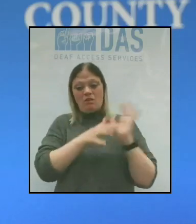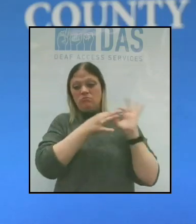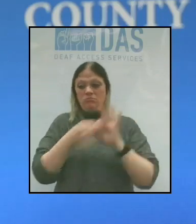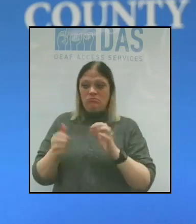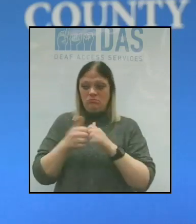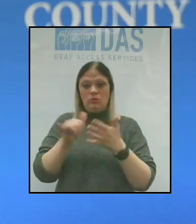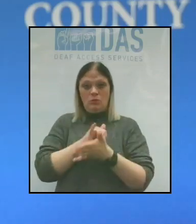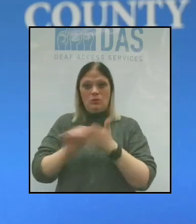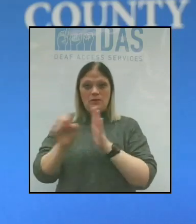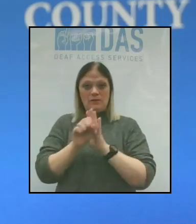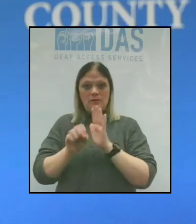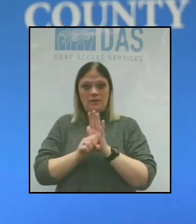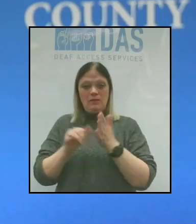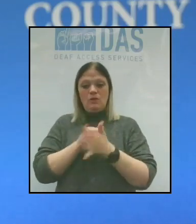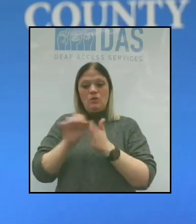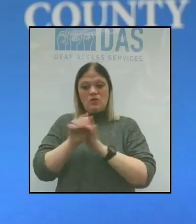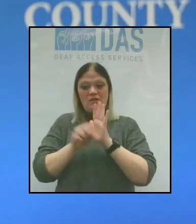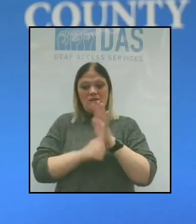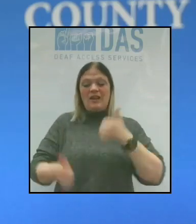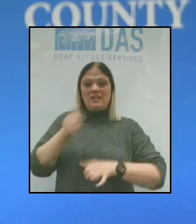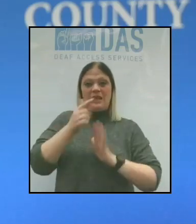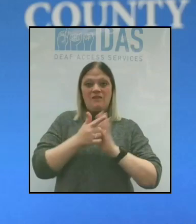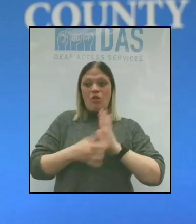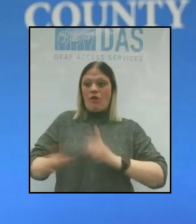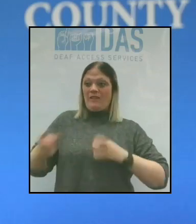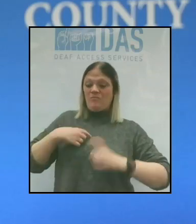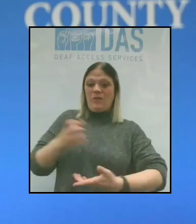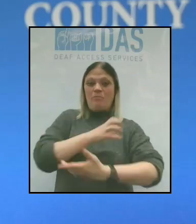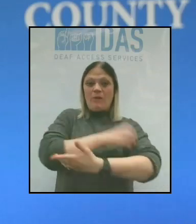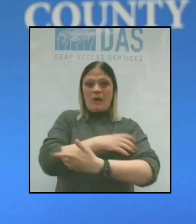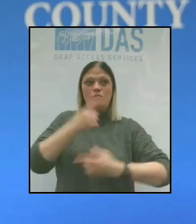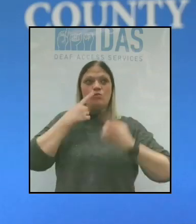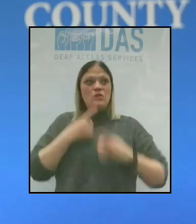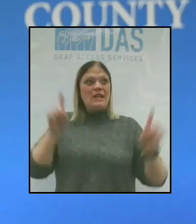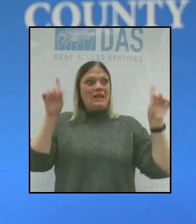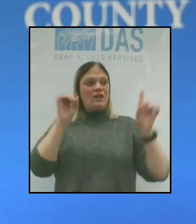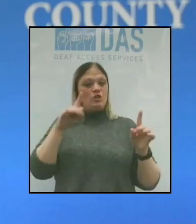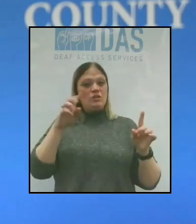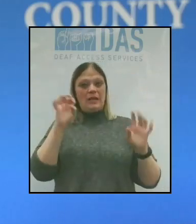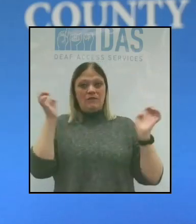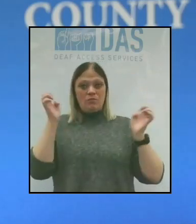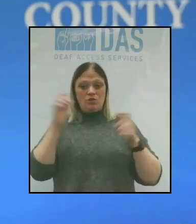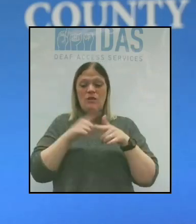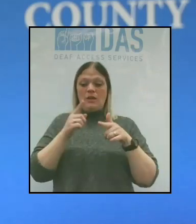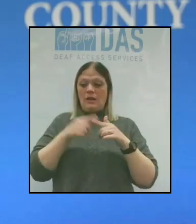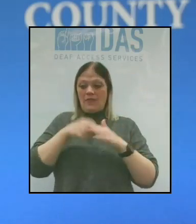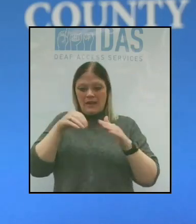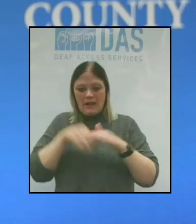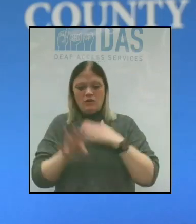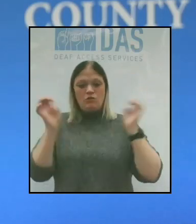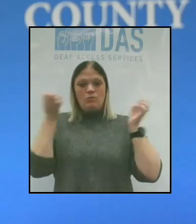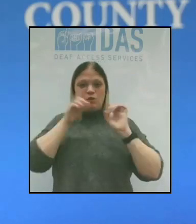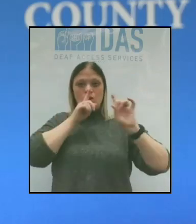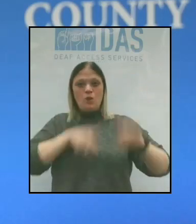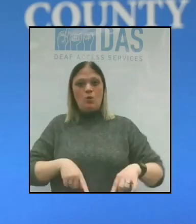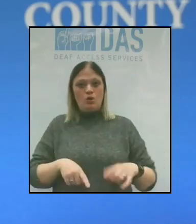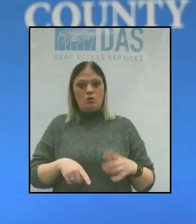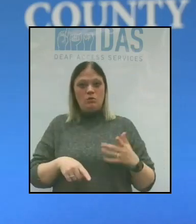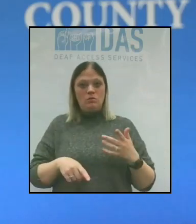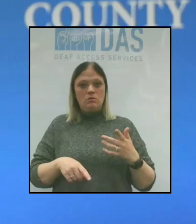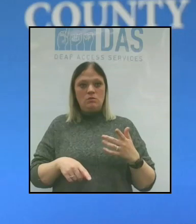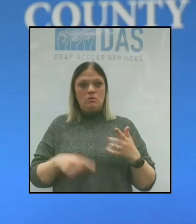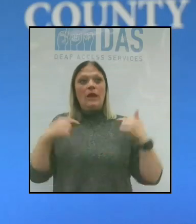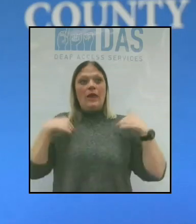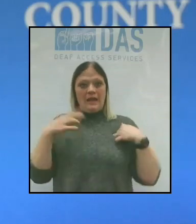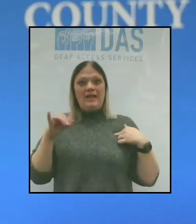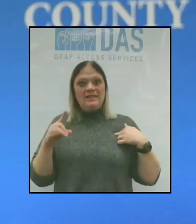State. New York State executive law gives me the power to declare a state of emergency and enter into emergency orders. And as such, I